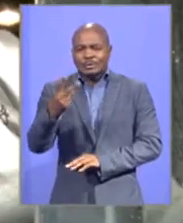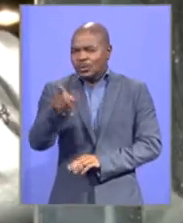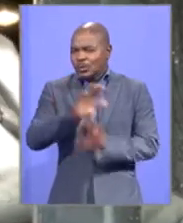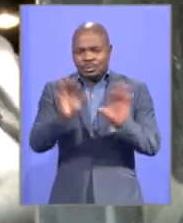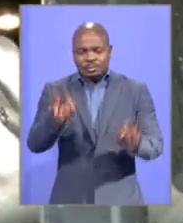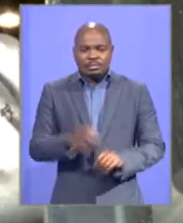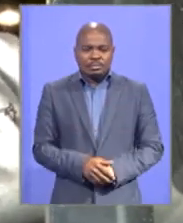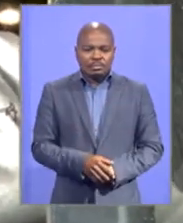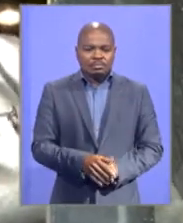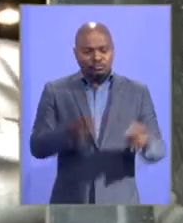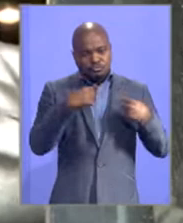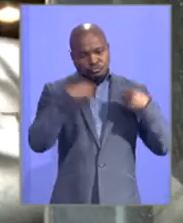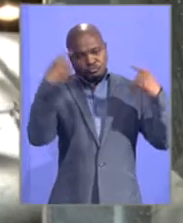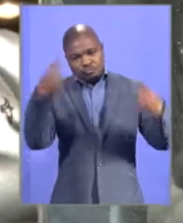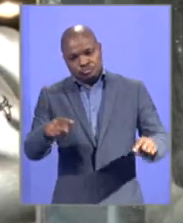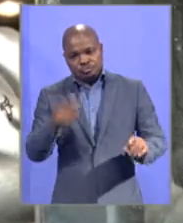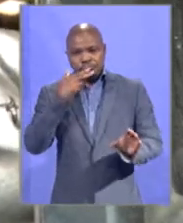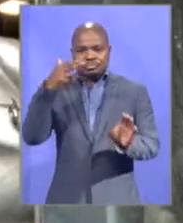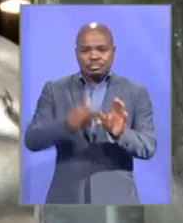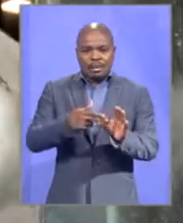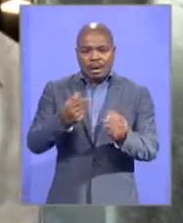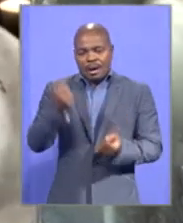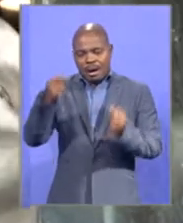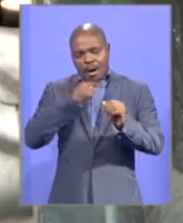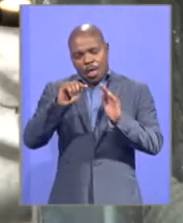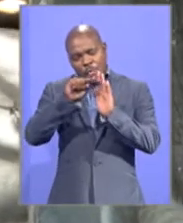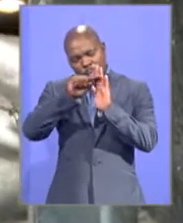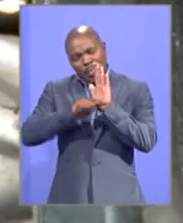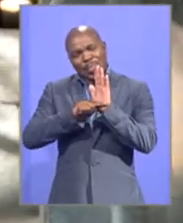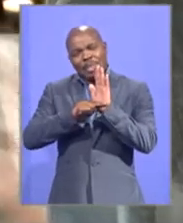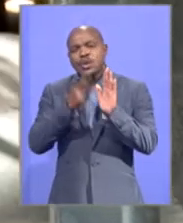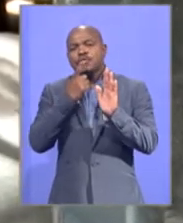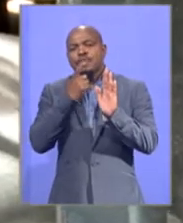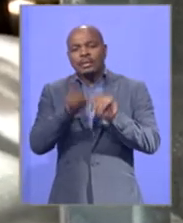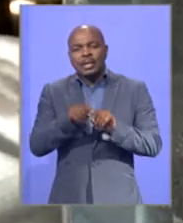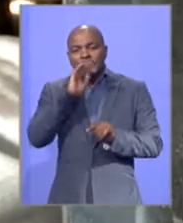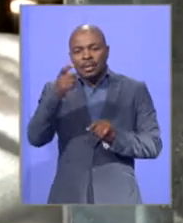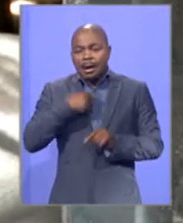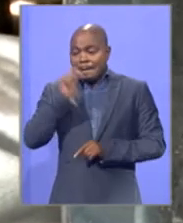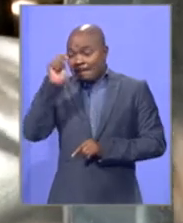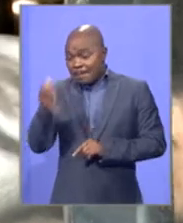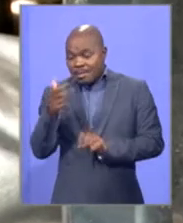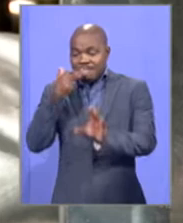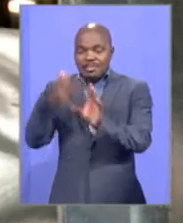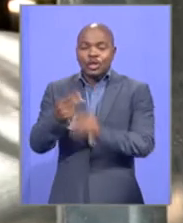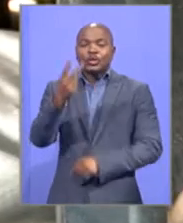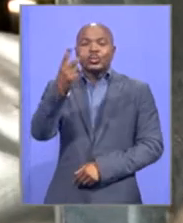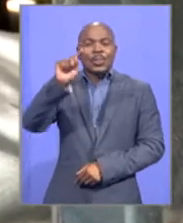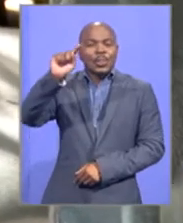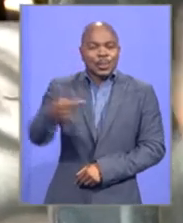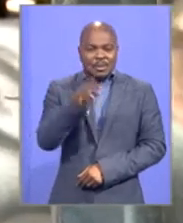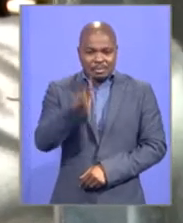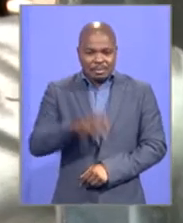tlo tshela ne koli ya ka e mo reserveng. So ha ke tla go tshela no e tlo ntse 2000 and then 2000 ta go e